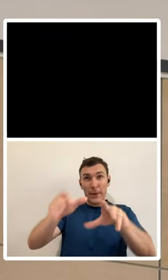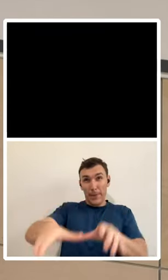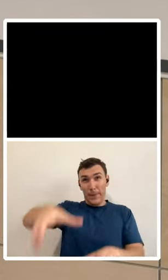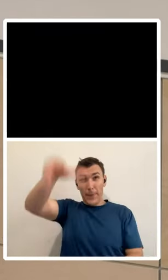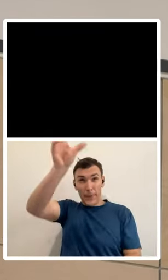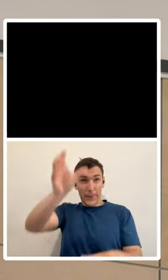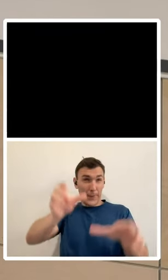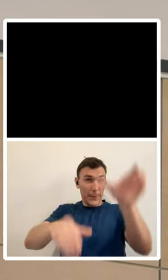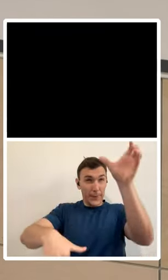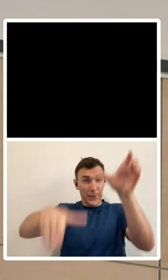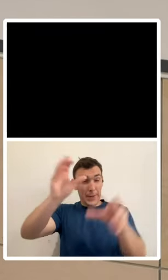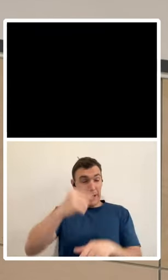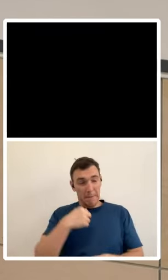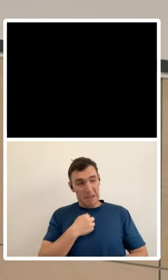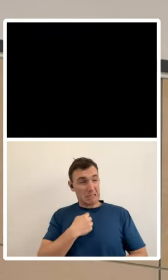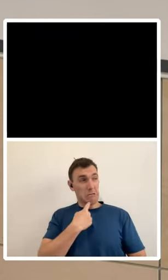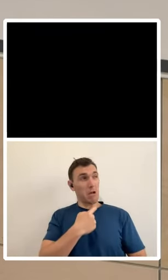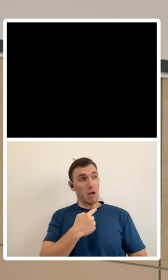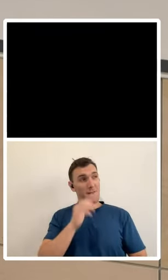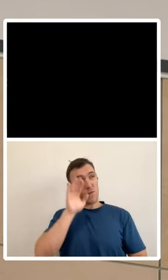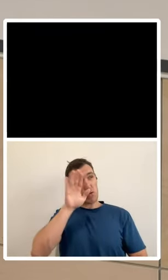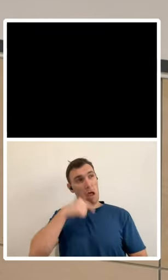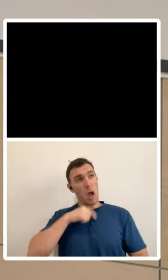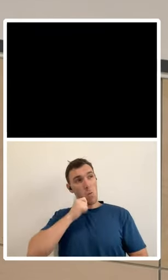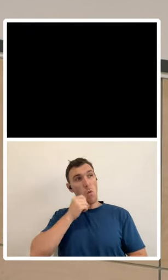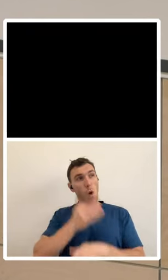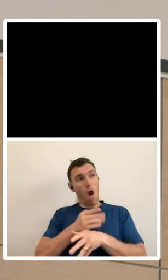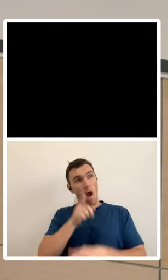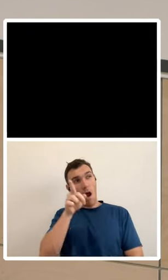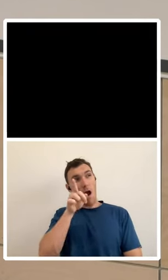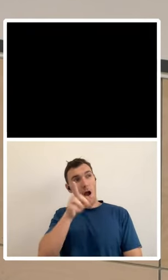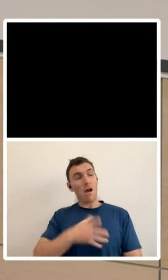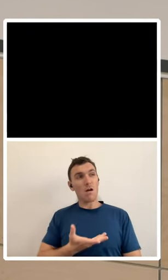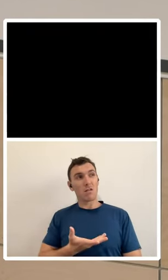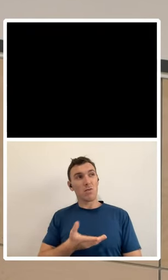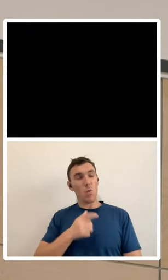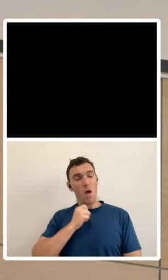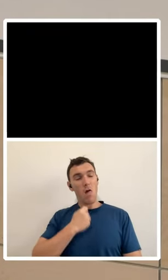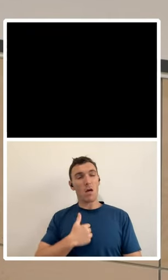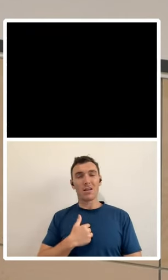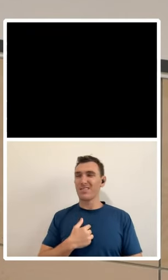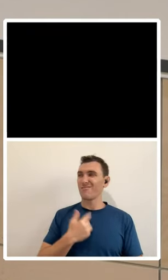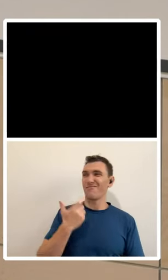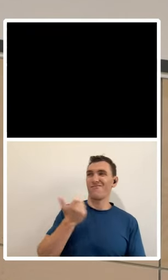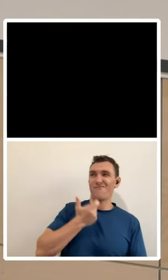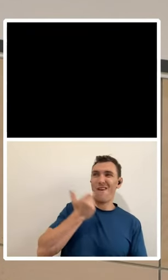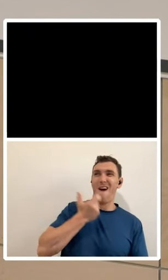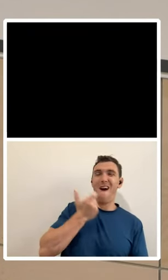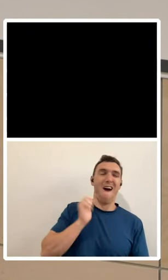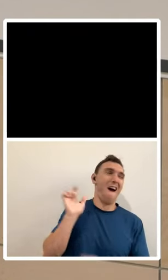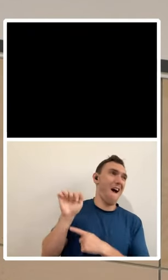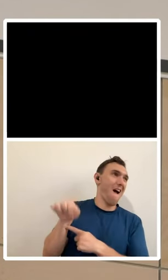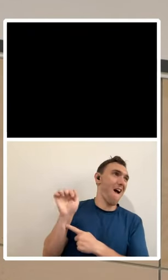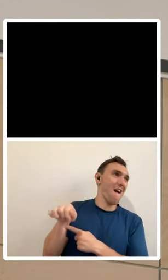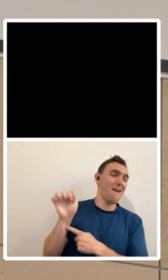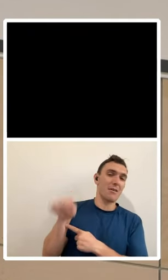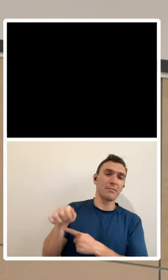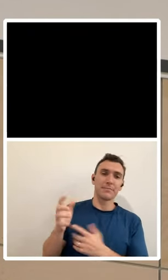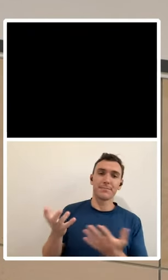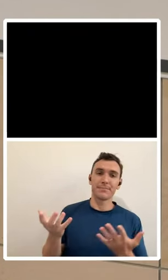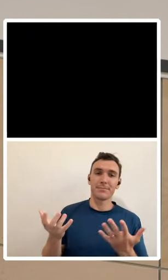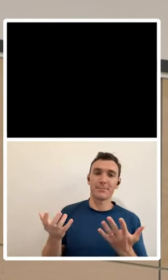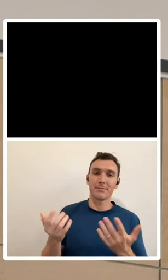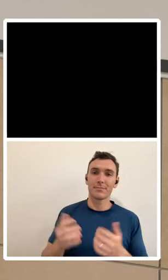I'm interested to hear about that. Yeah. Like, did everybody who was around you when you were a kid expect you to go on? They did?